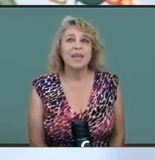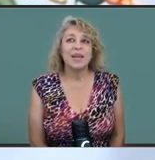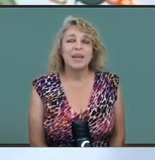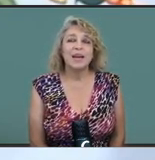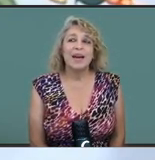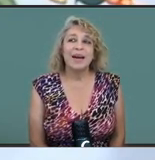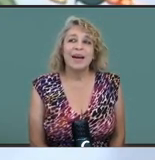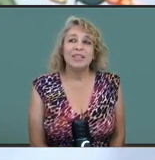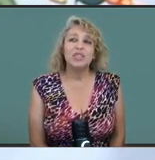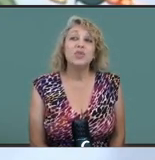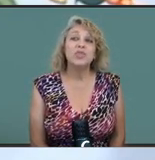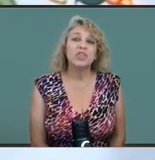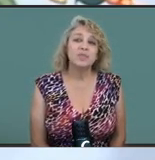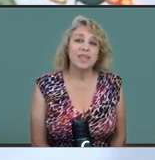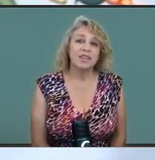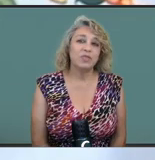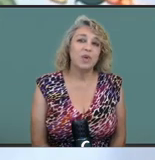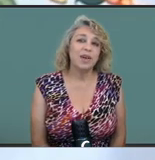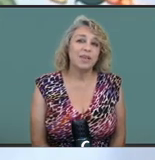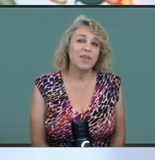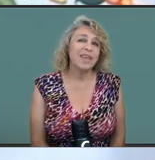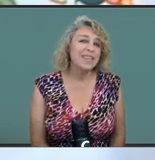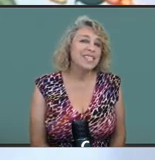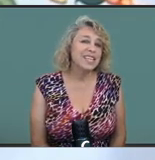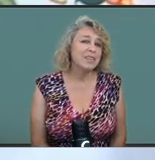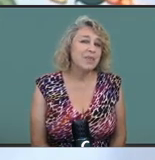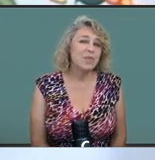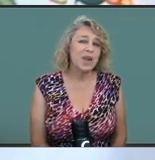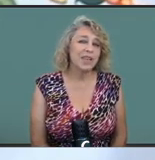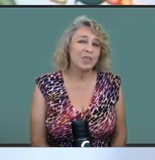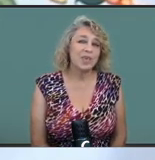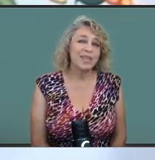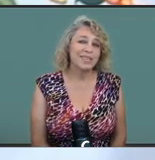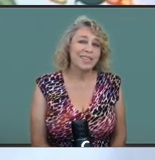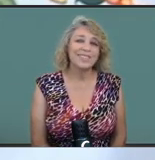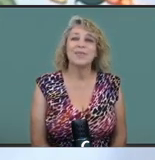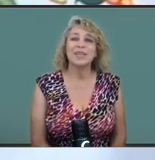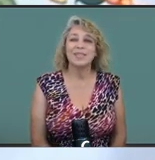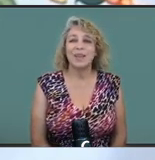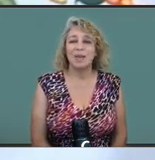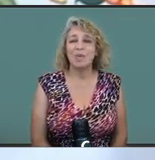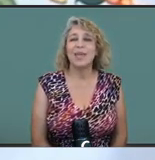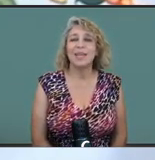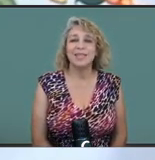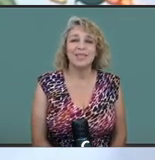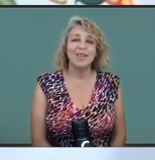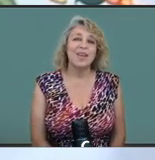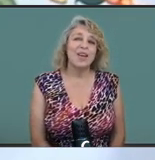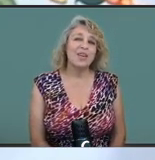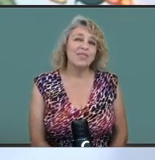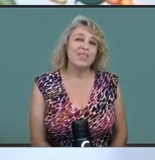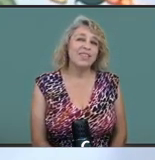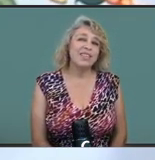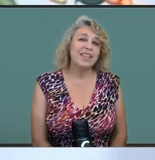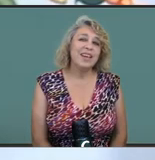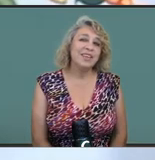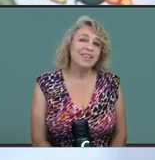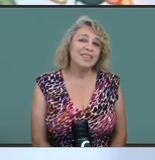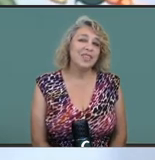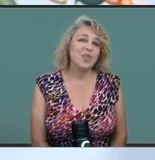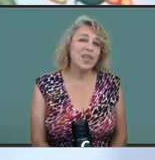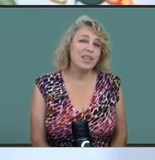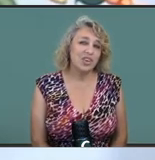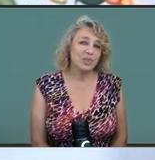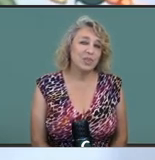make two terms out of one but I think it's gonna be more like threes cuz he works weekends or in fact not